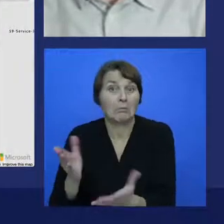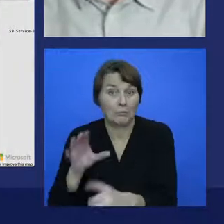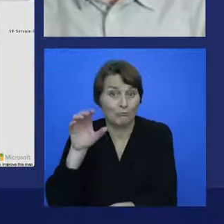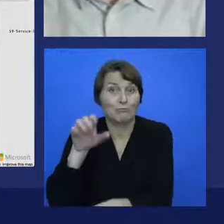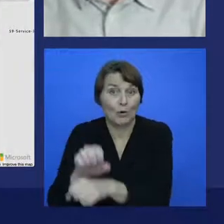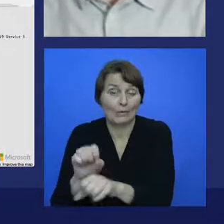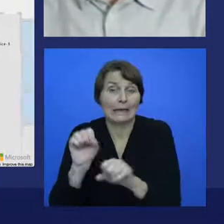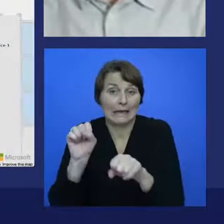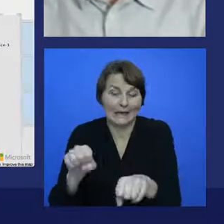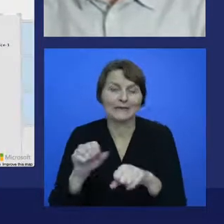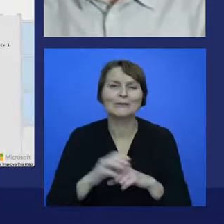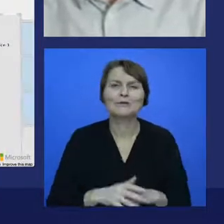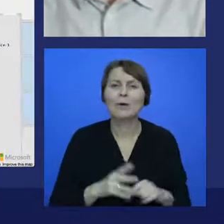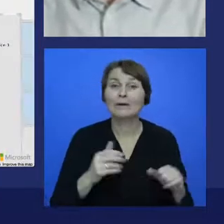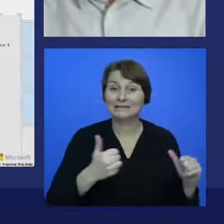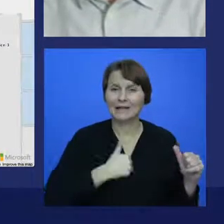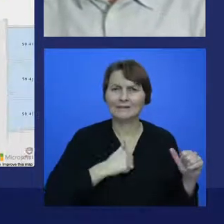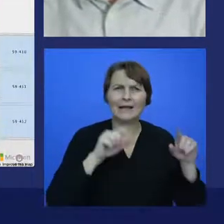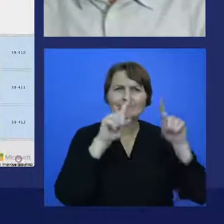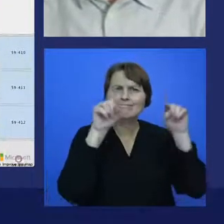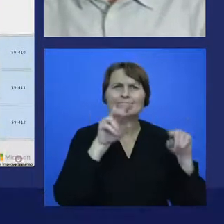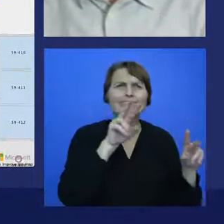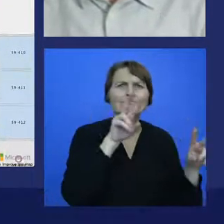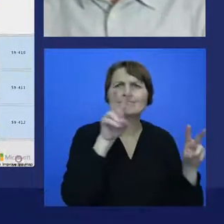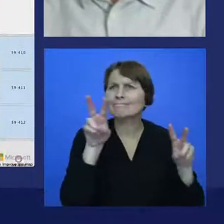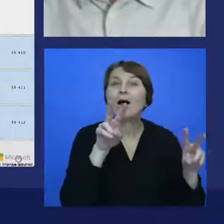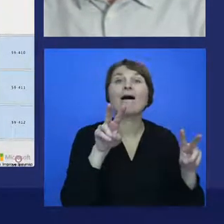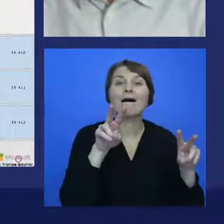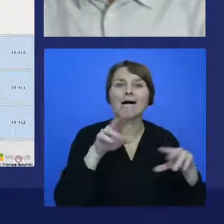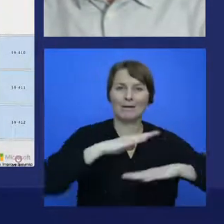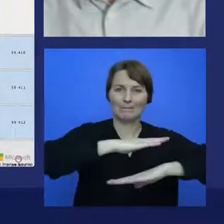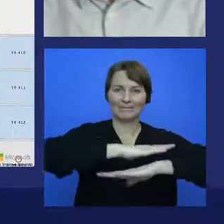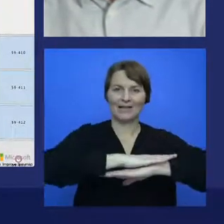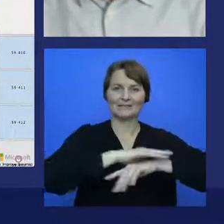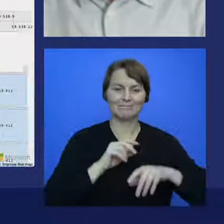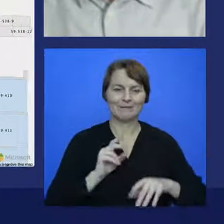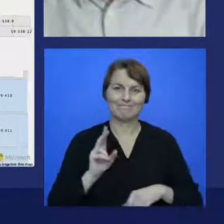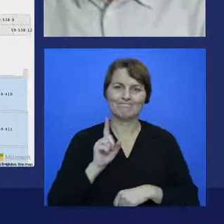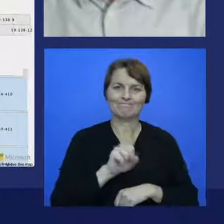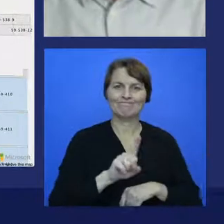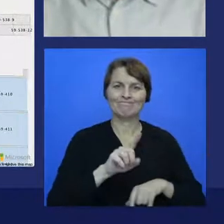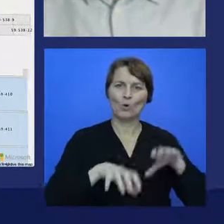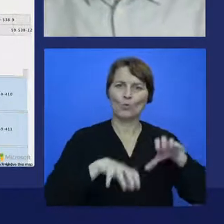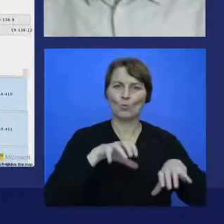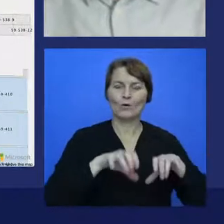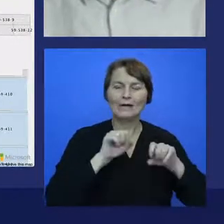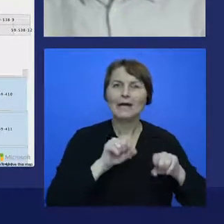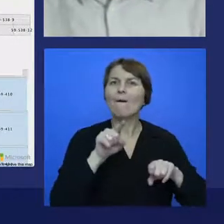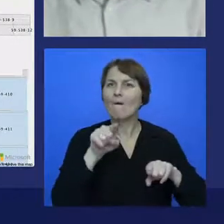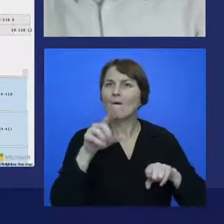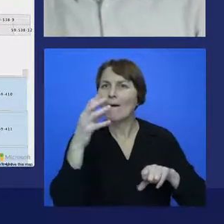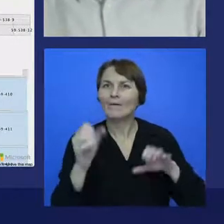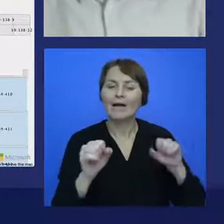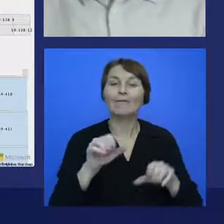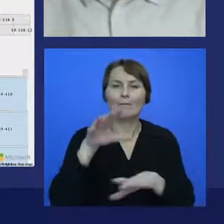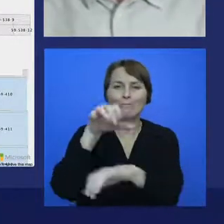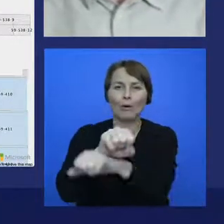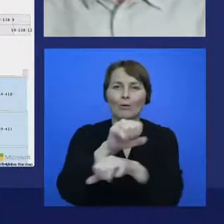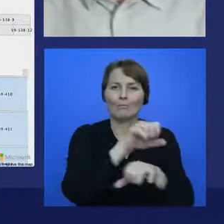these are the desks I can are available. This is the meeting rooms that are available. And then we can start doing other things